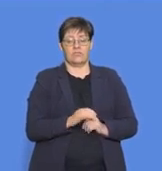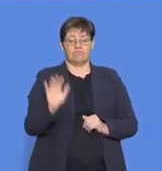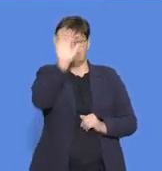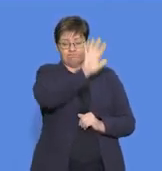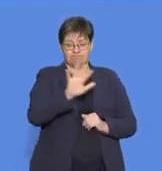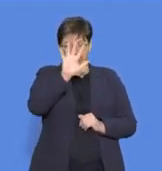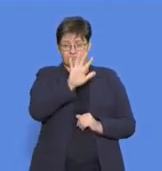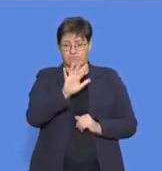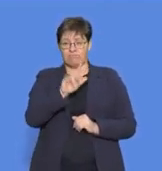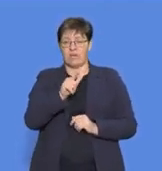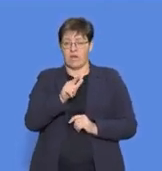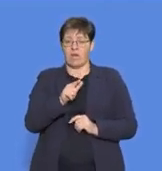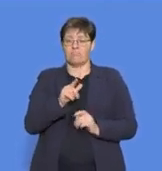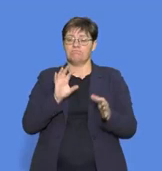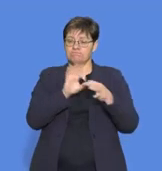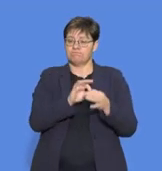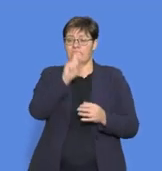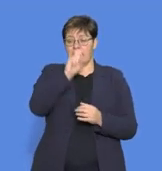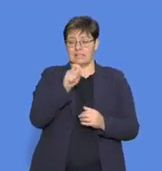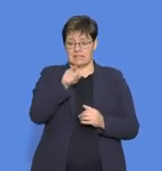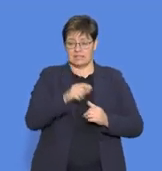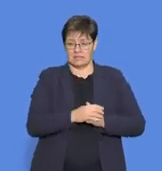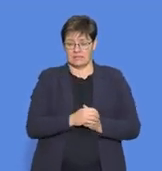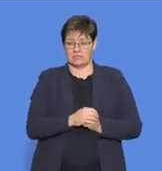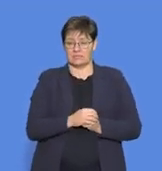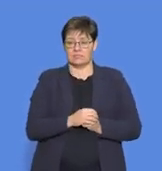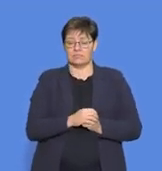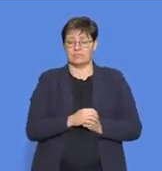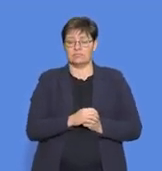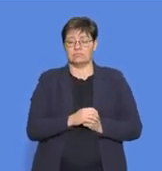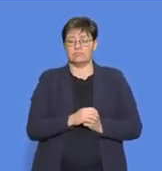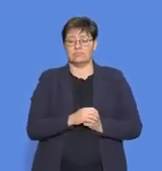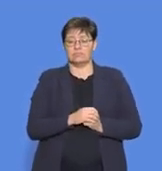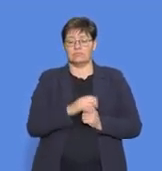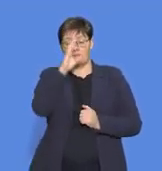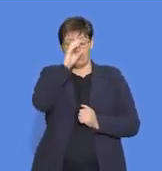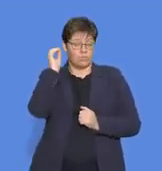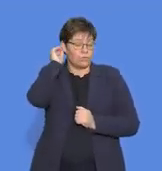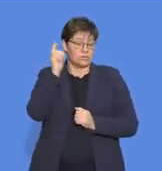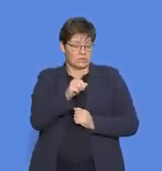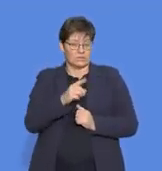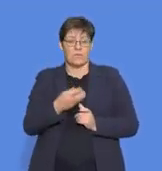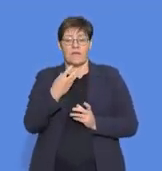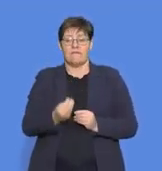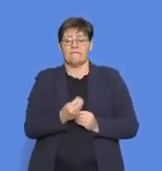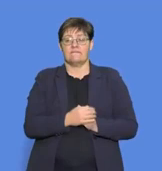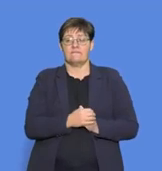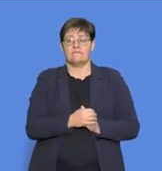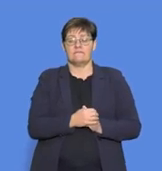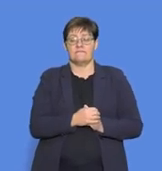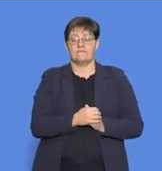here, QRS, in terms of x. And if you notice already, we've